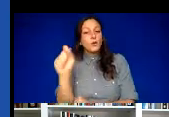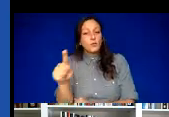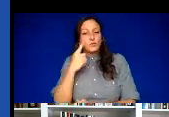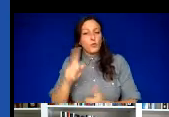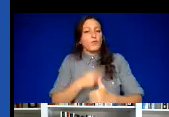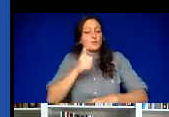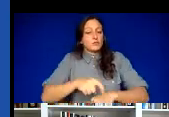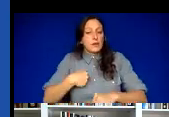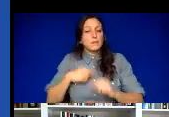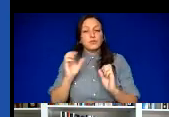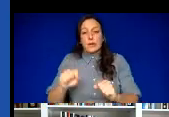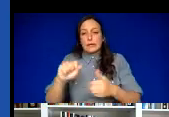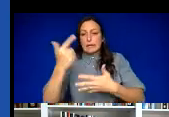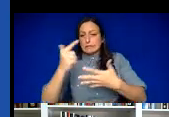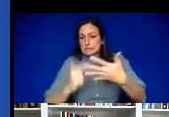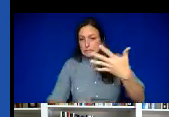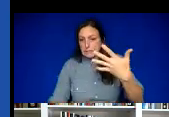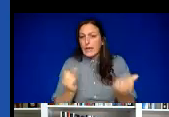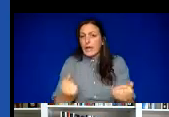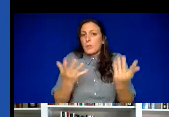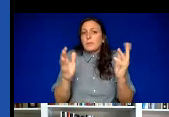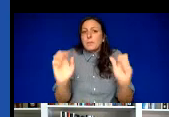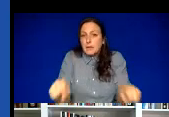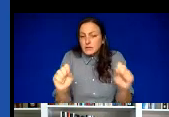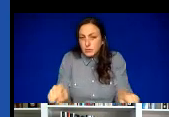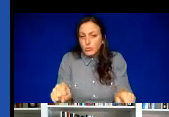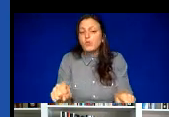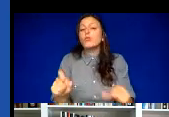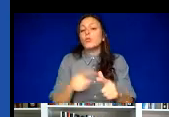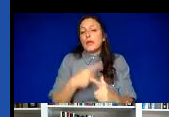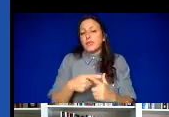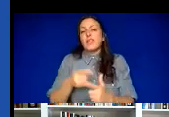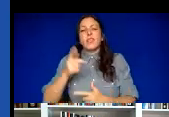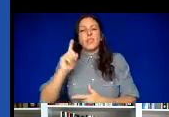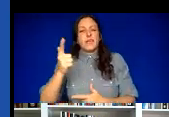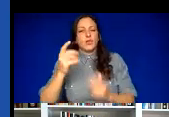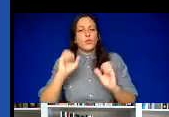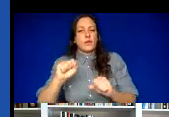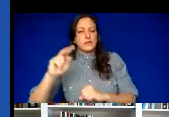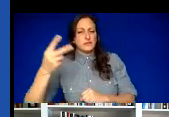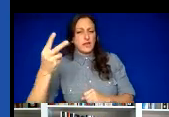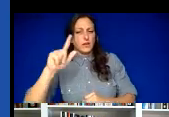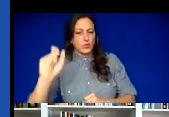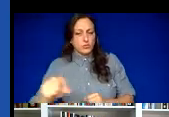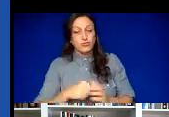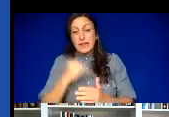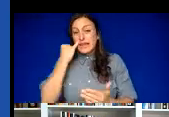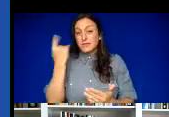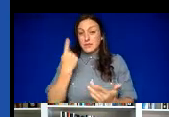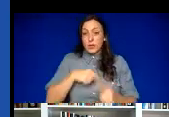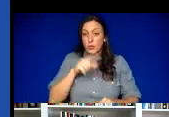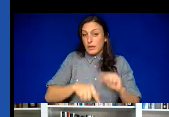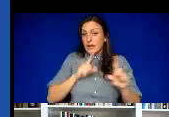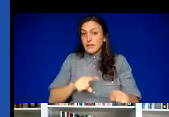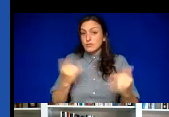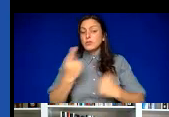just so that I can get through as many of you as I can, and then we can go to second round. If there's anything that we are unable to get to